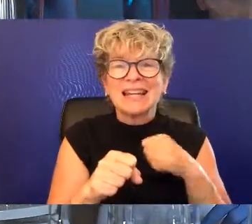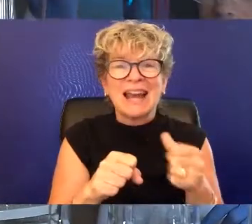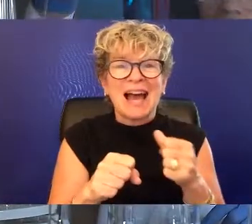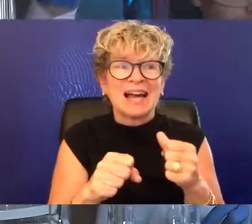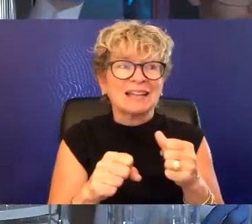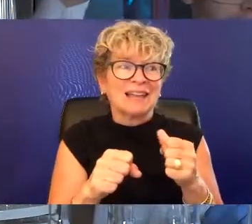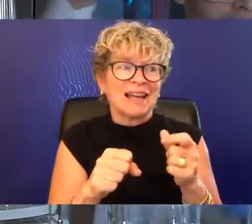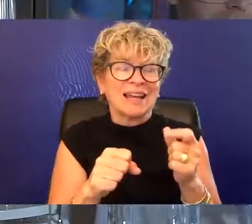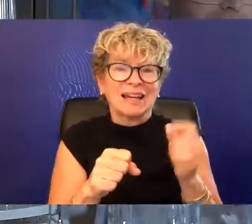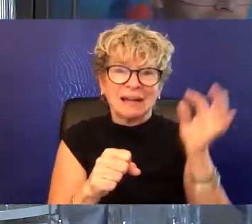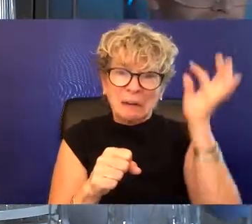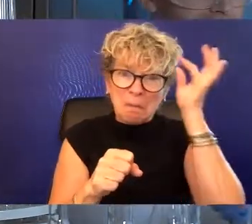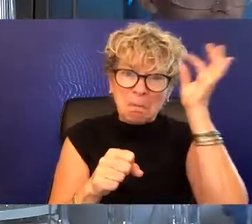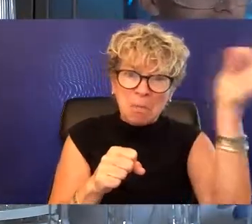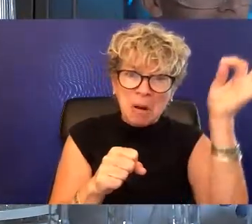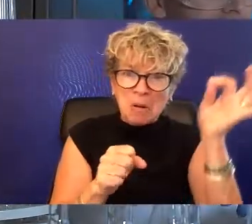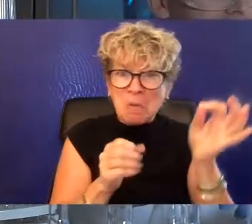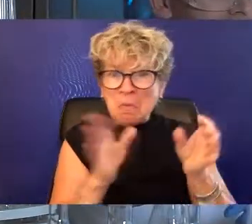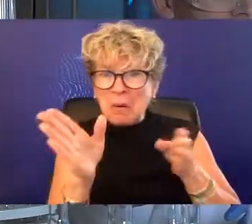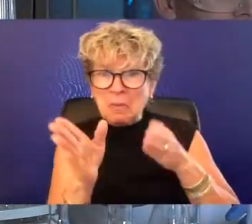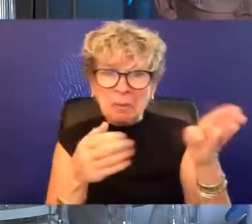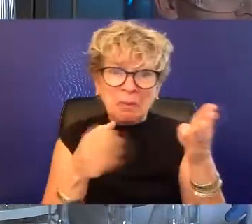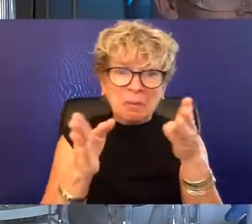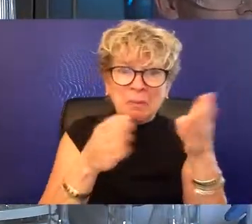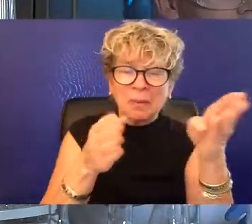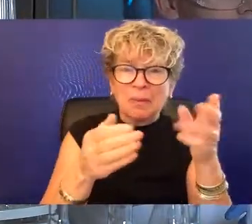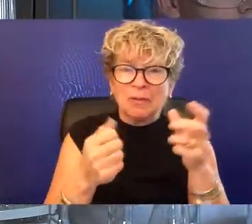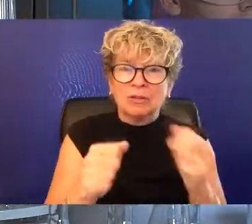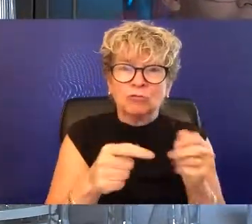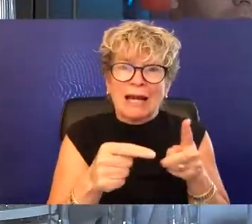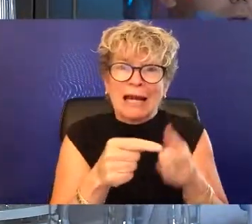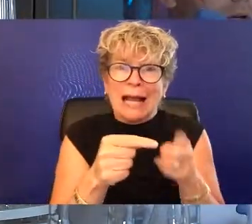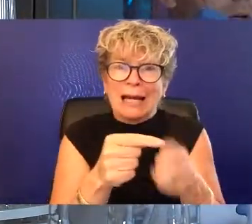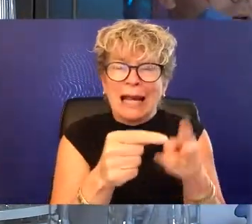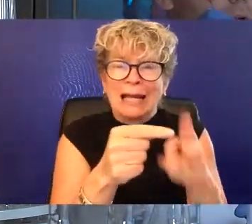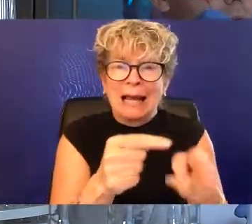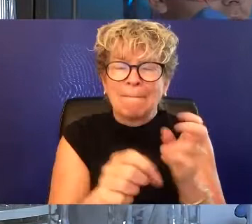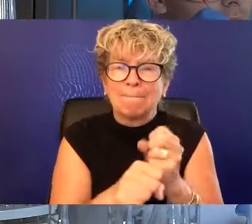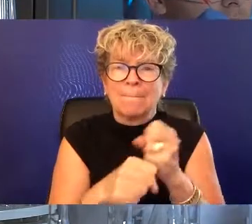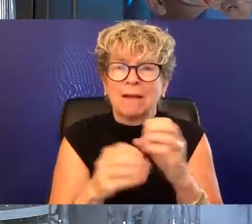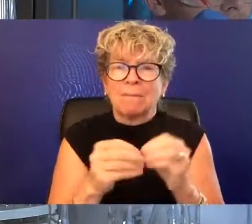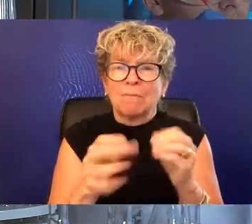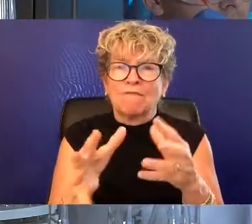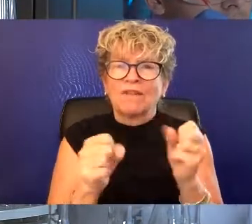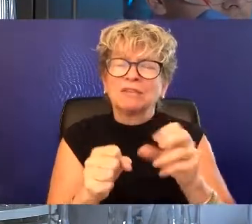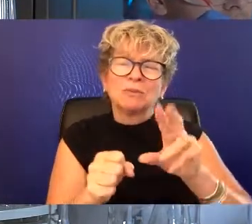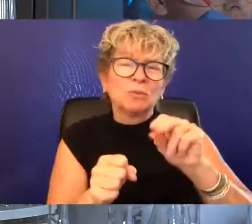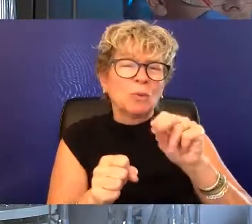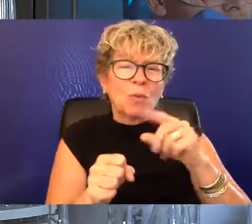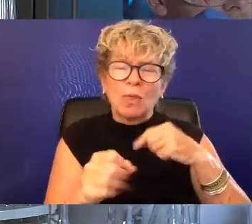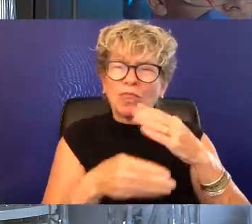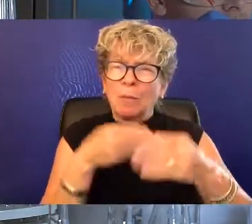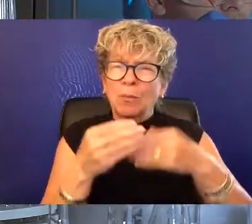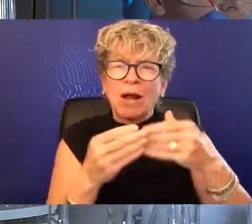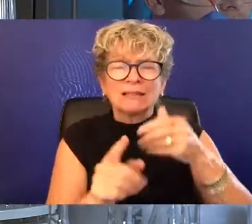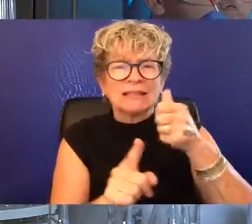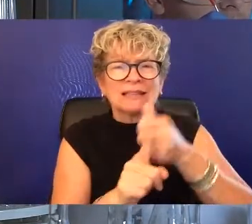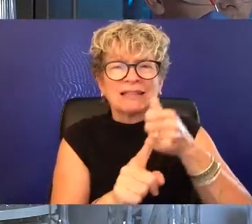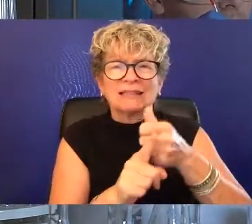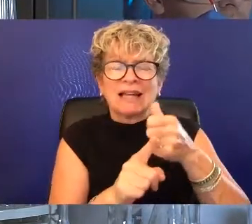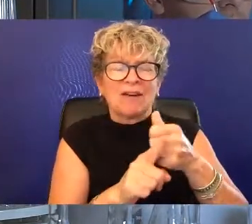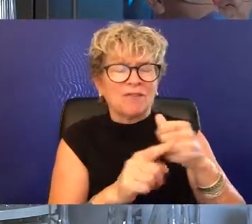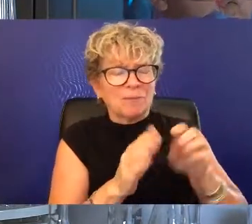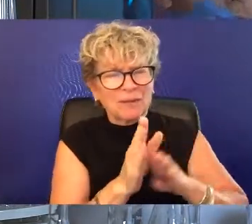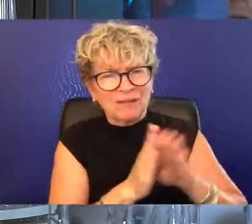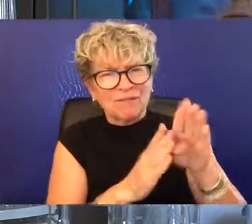on testing for safety. The vaccines were made using processes that have been developed and tested over many years.